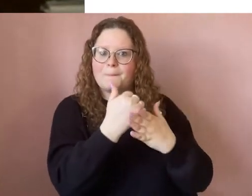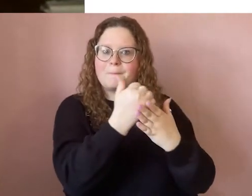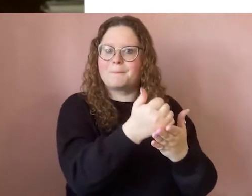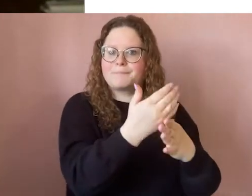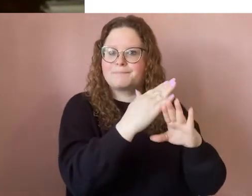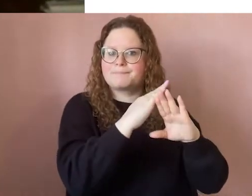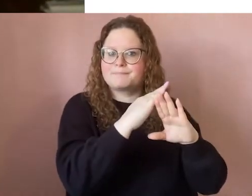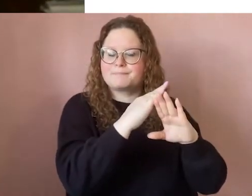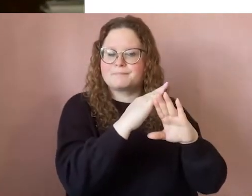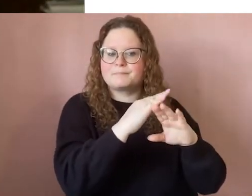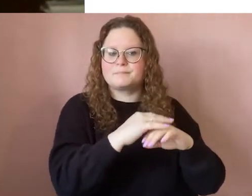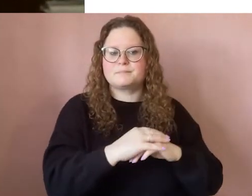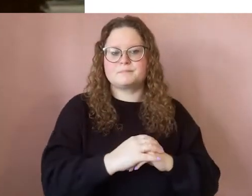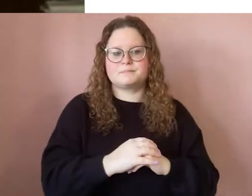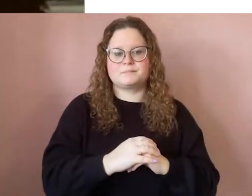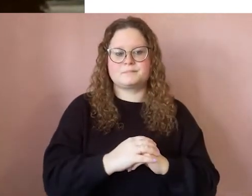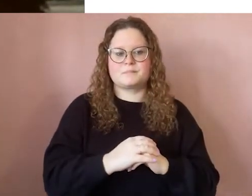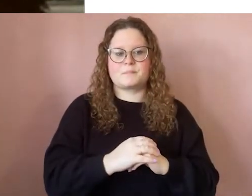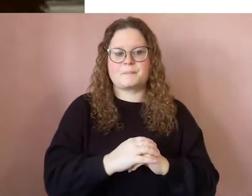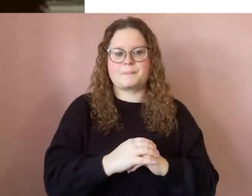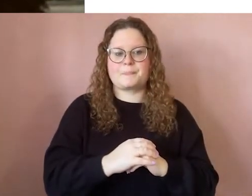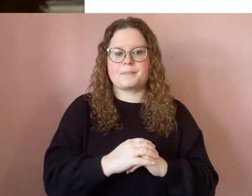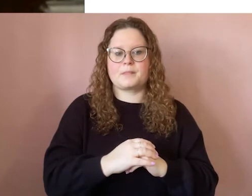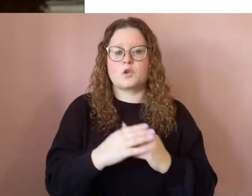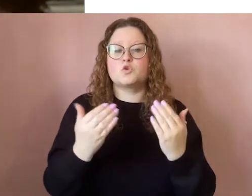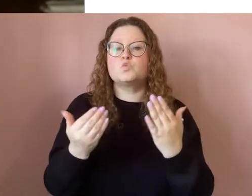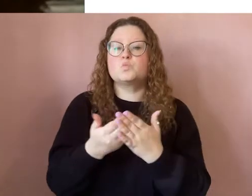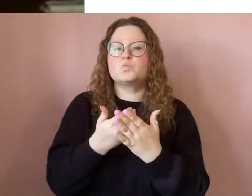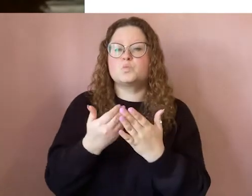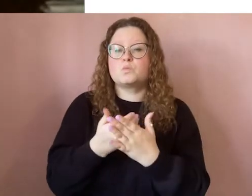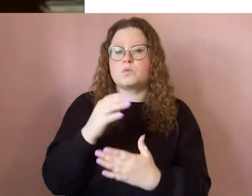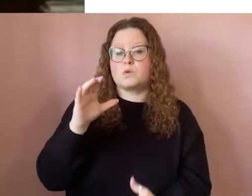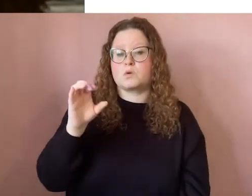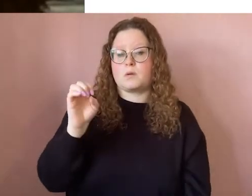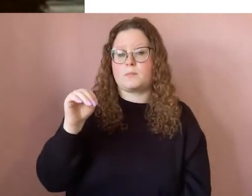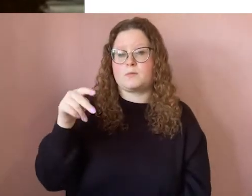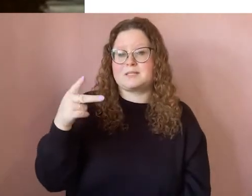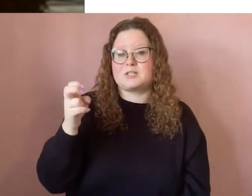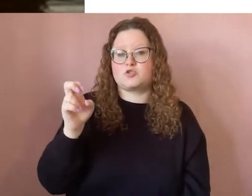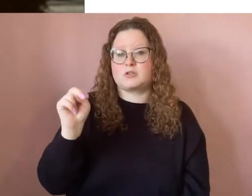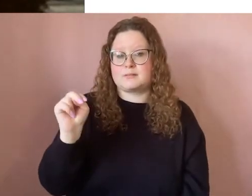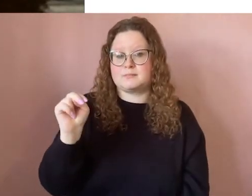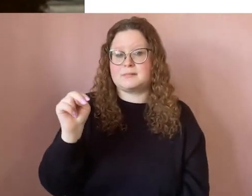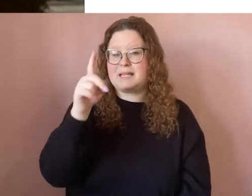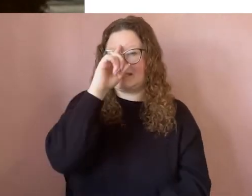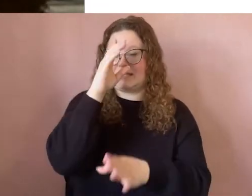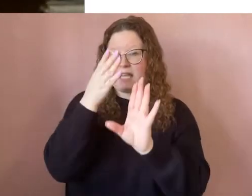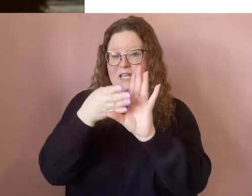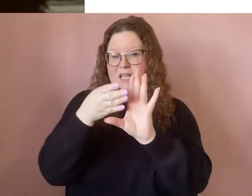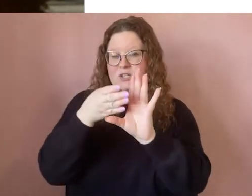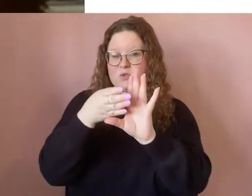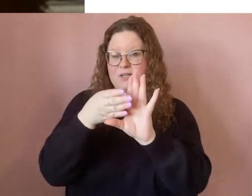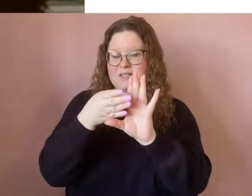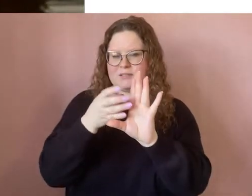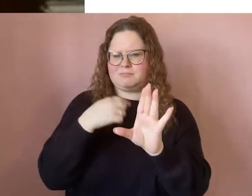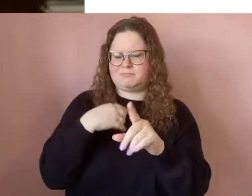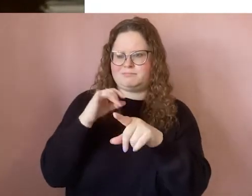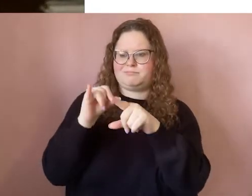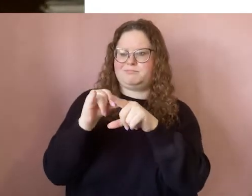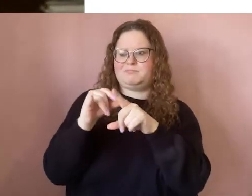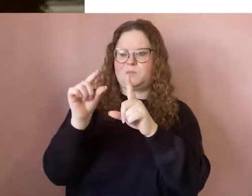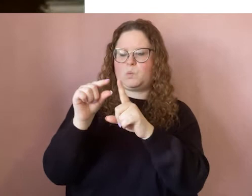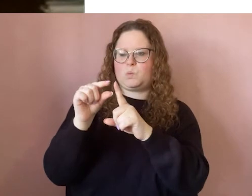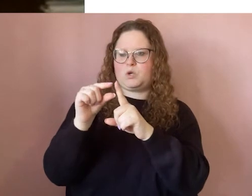There's a new discipline called computational psychiatry. You know, and being not a very technical person myself, terms like that always give me